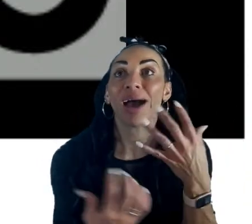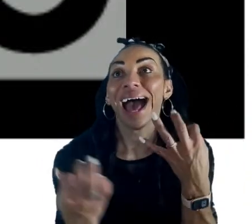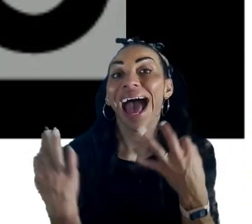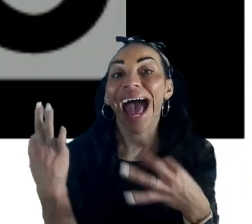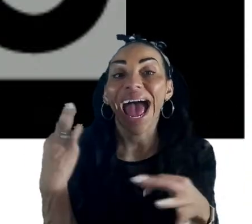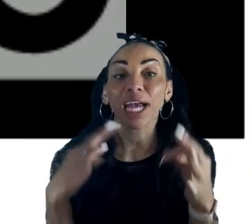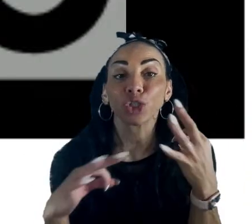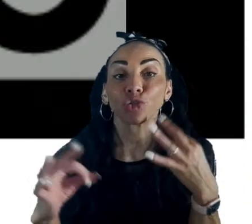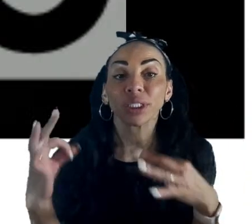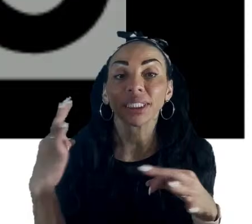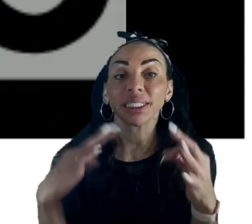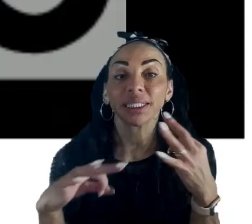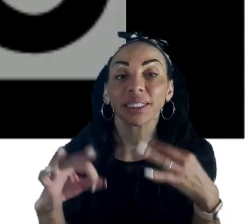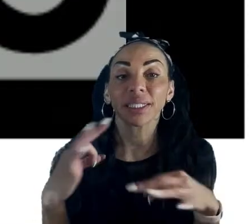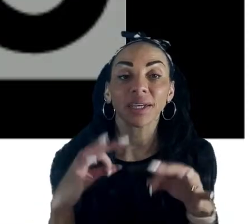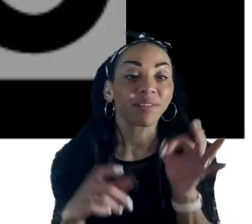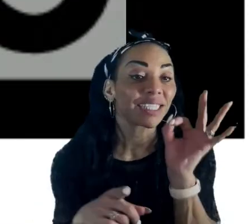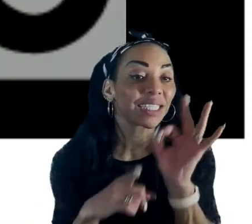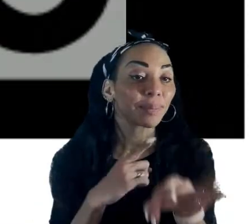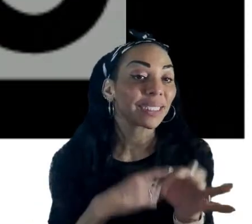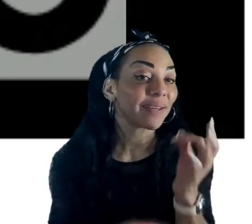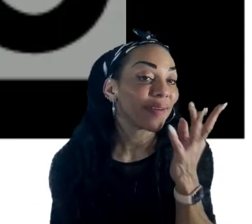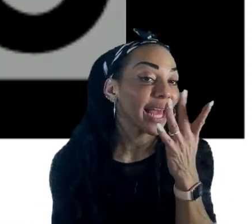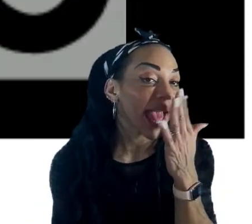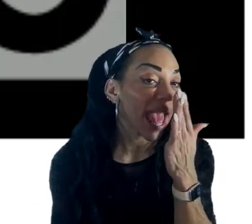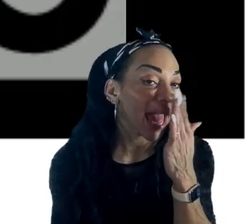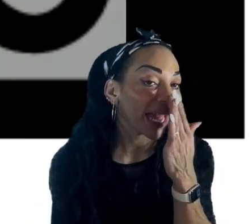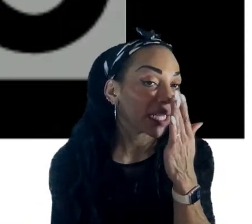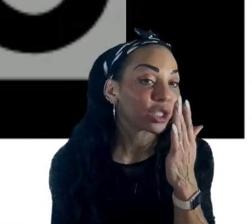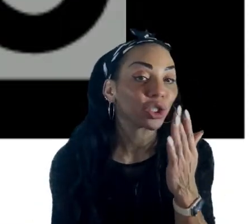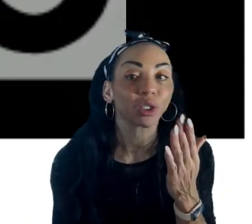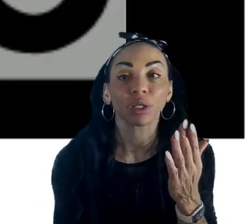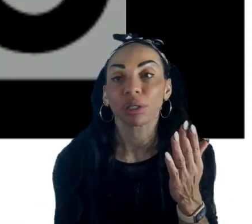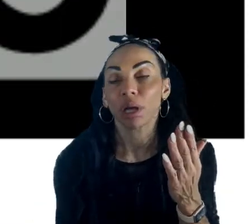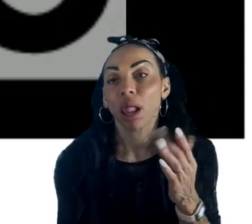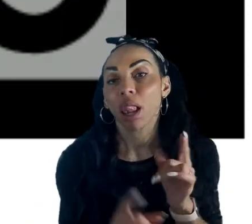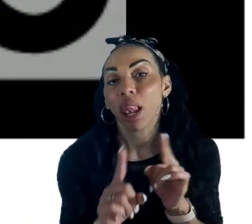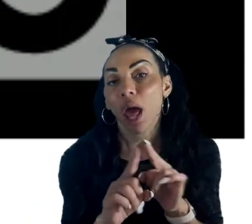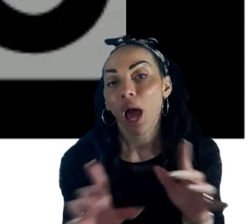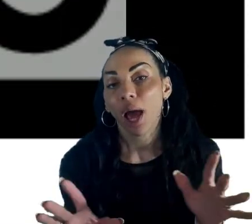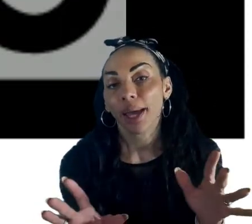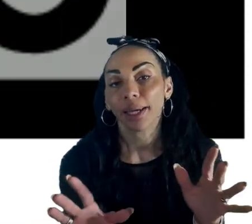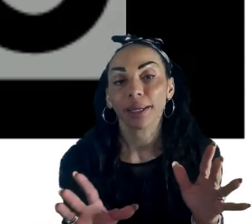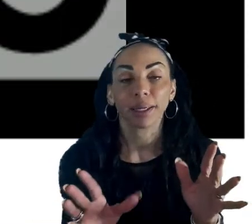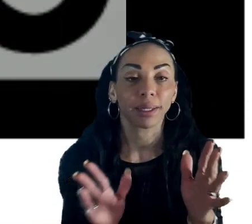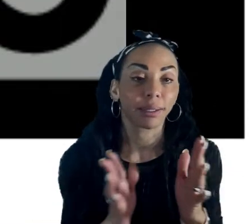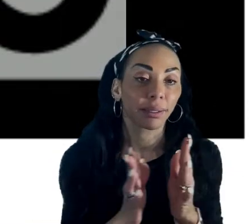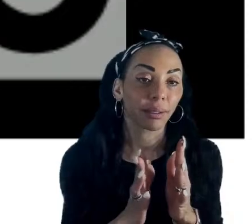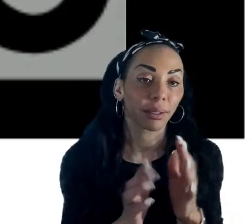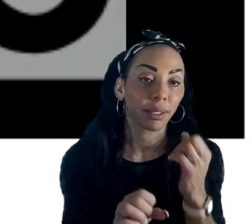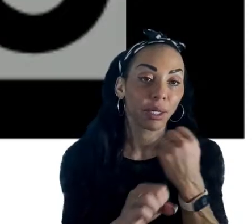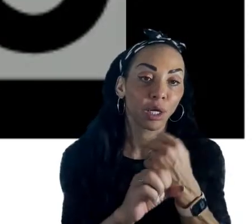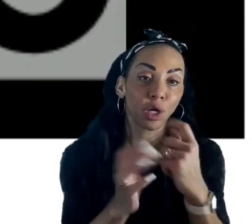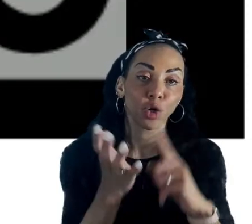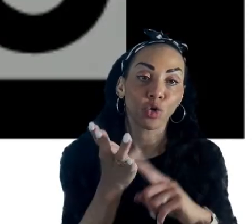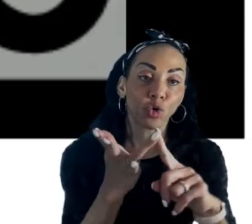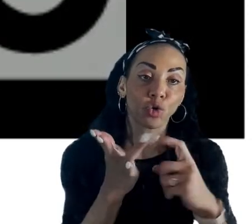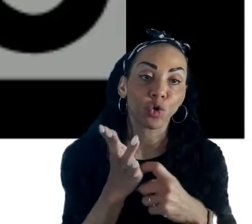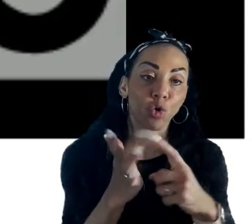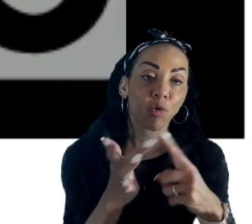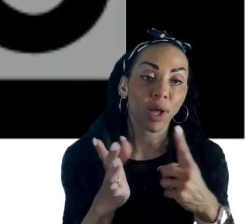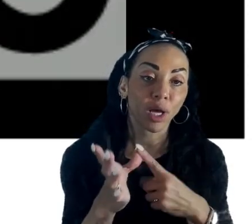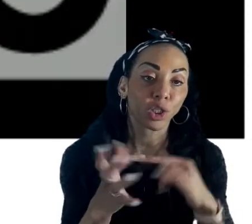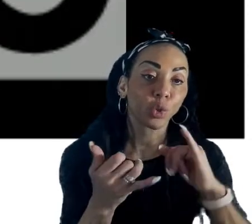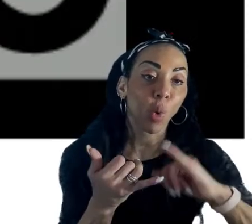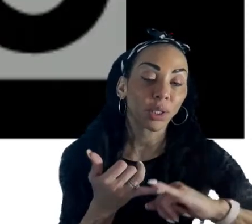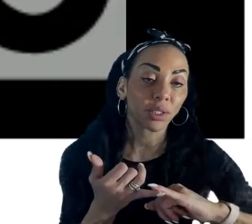age. So my reference points are Gloria Swanson in Sunset Boulevard. Don't